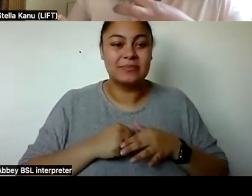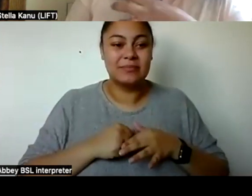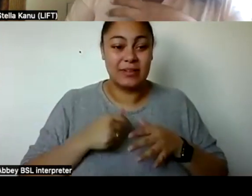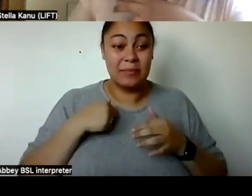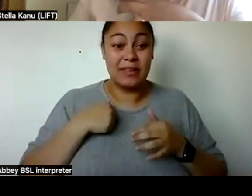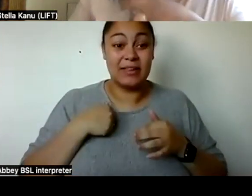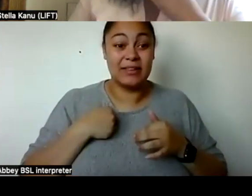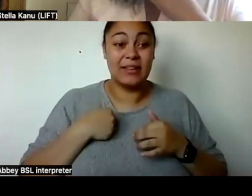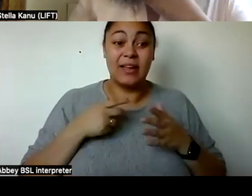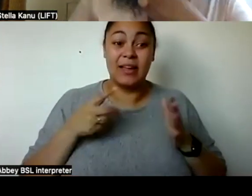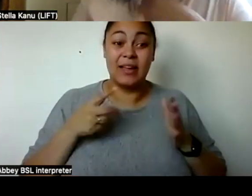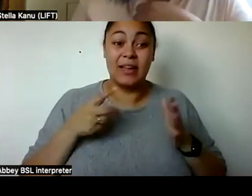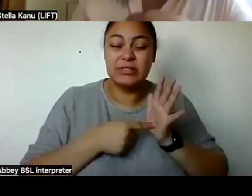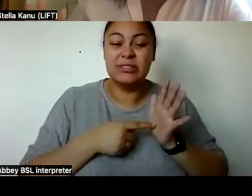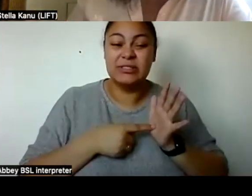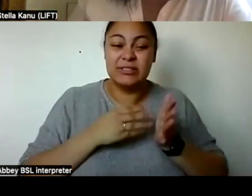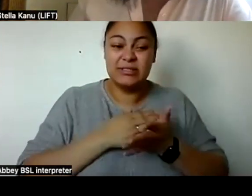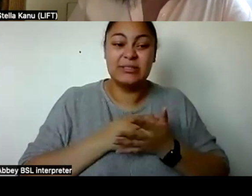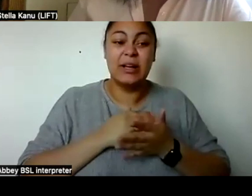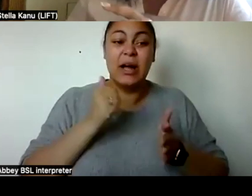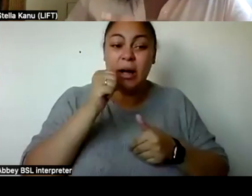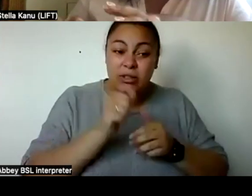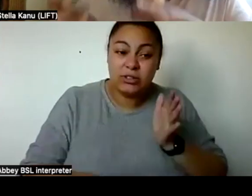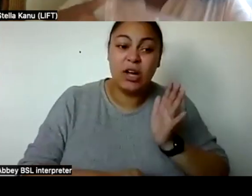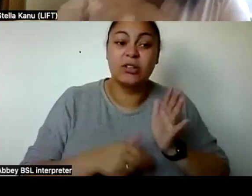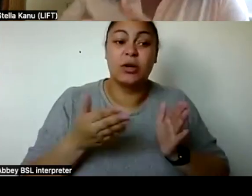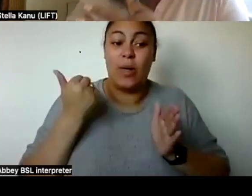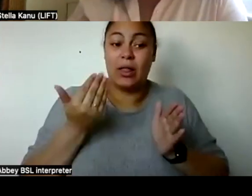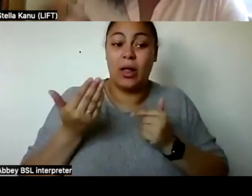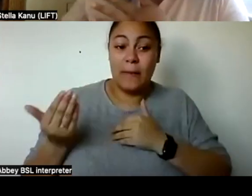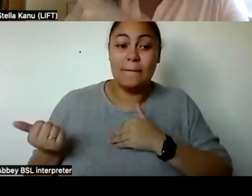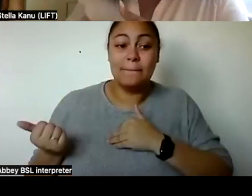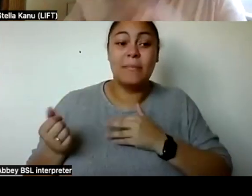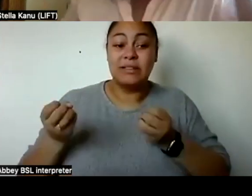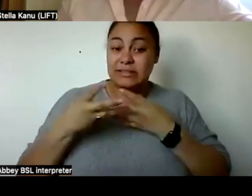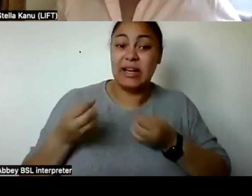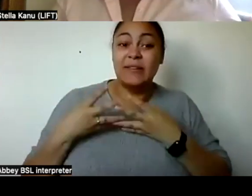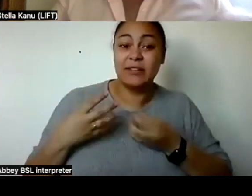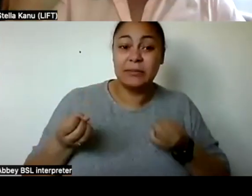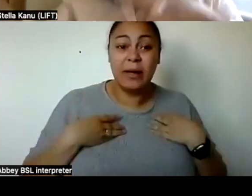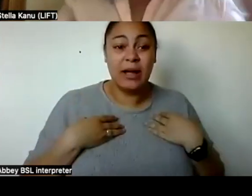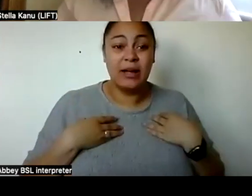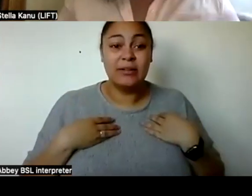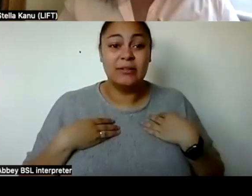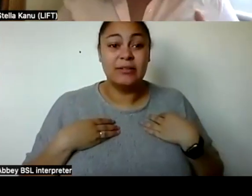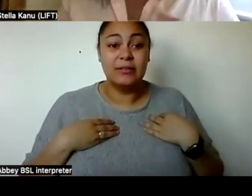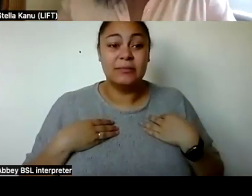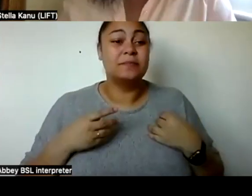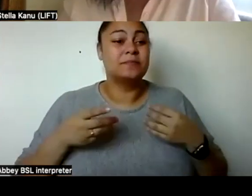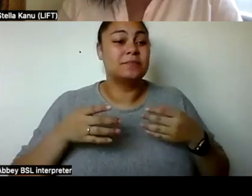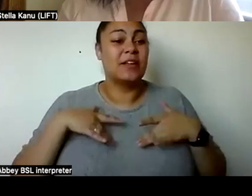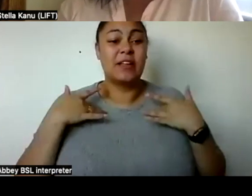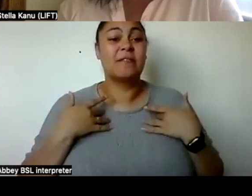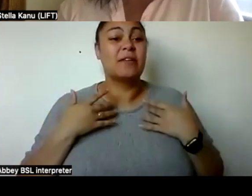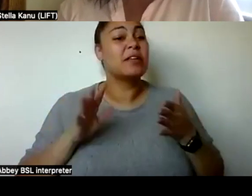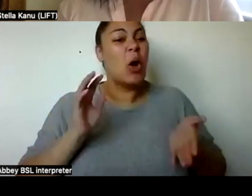that, you know, initial welcome, we're saying to people, look, tell us, this is a space where you can tell us, this is a person you can go to if something